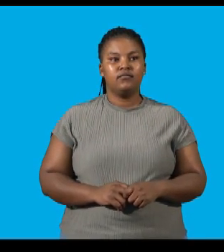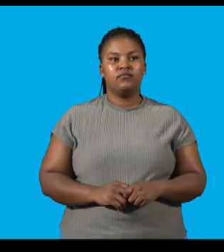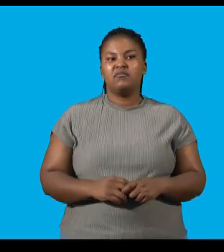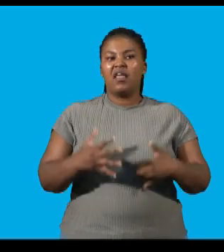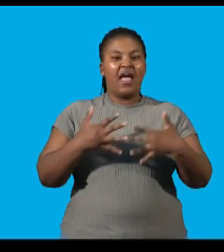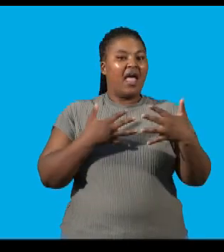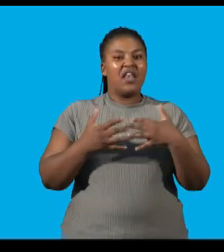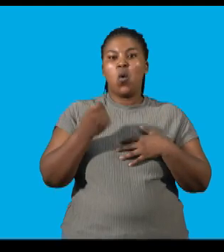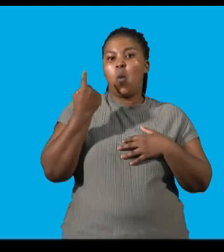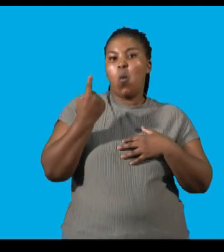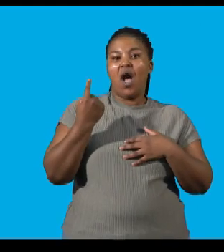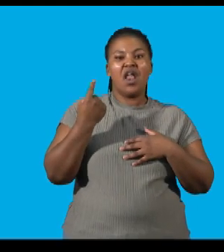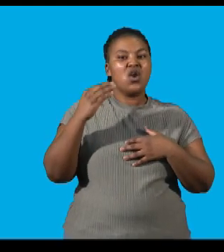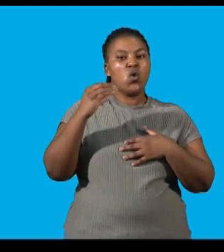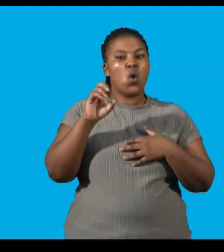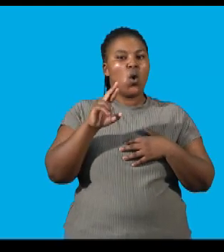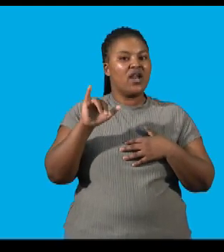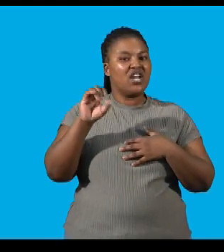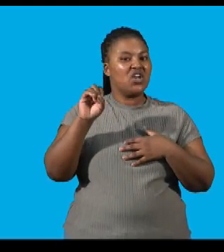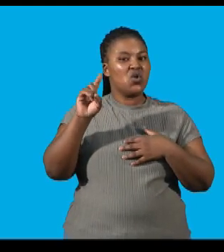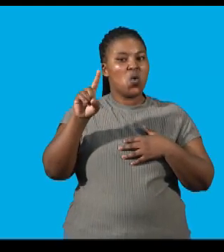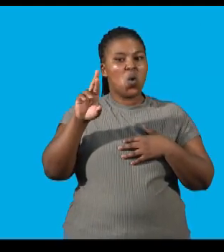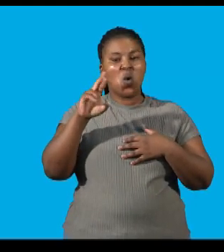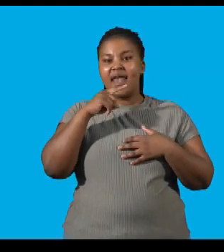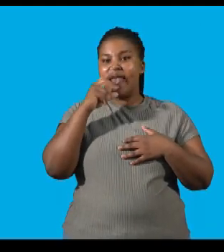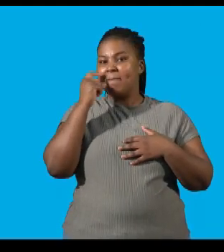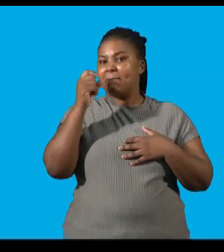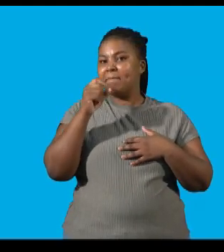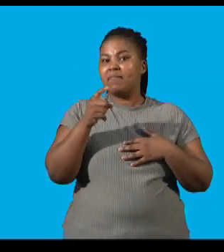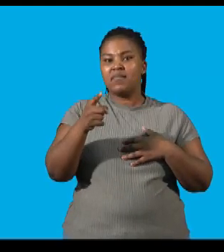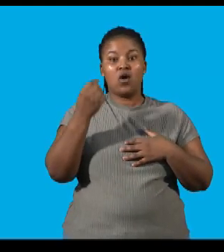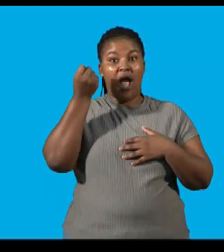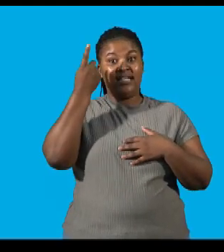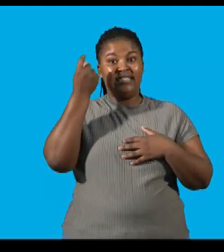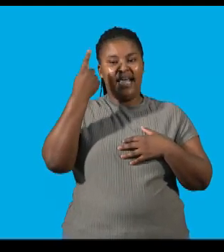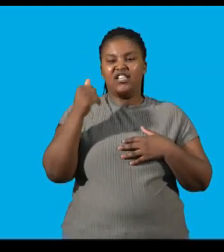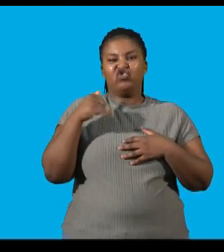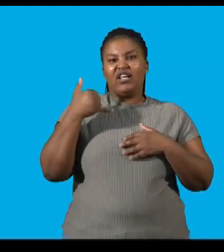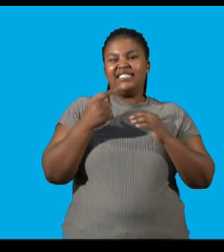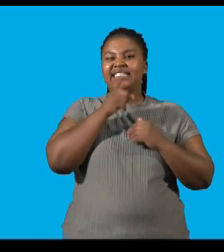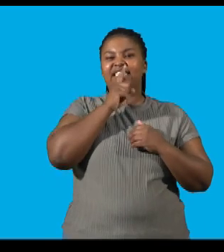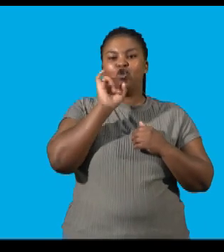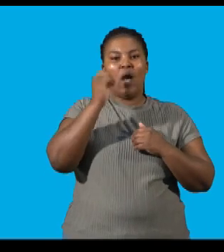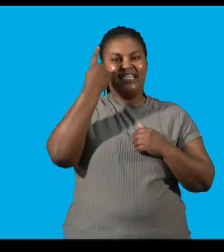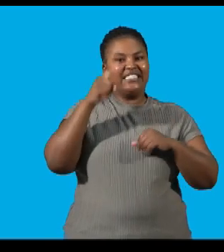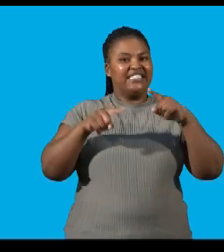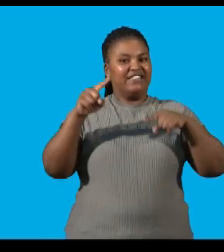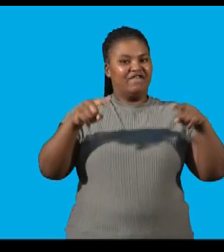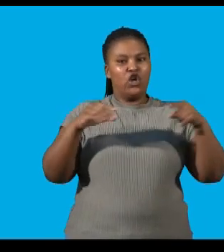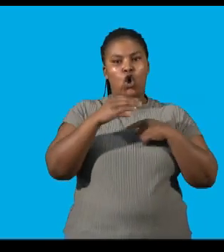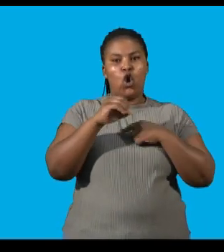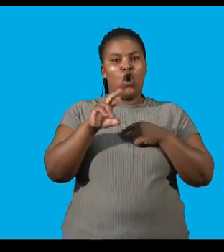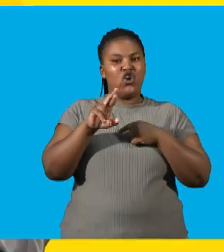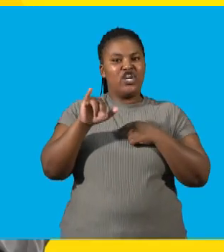Name any one corridor in South Africa. This just tests for your understanding of the